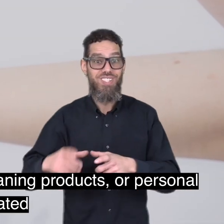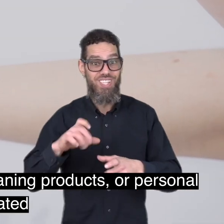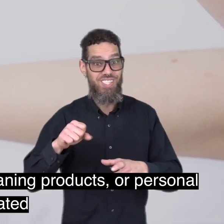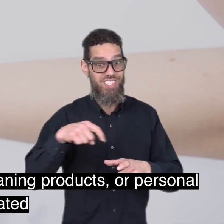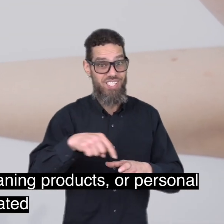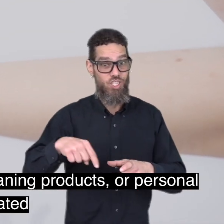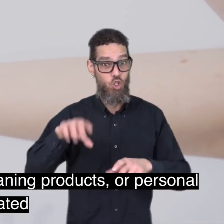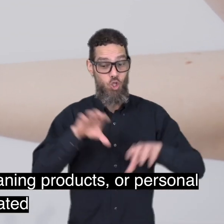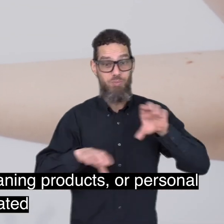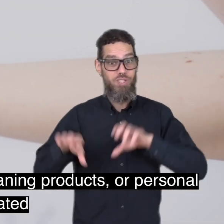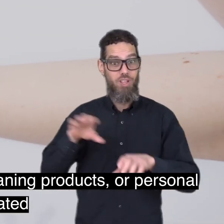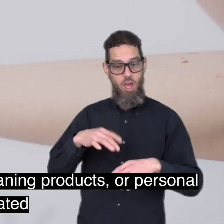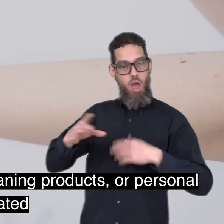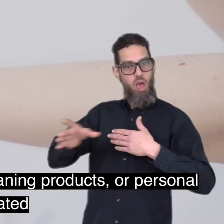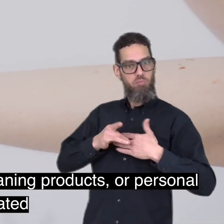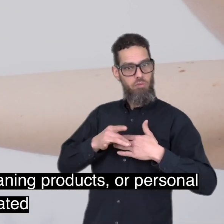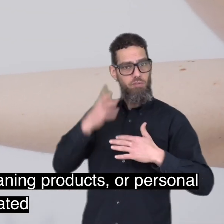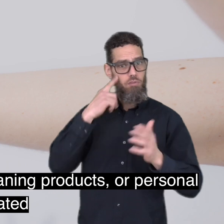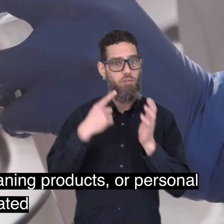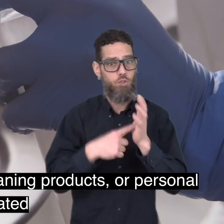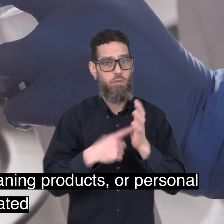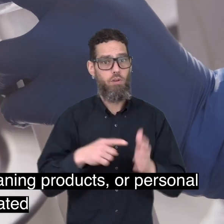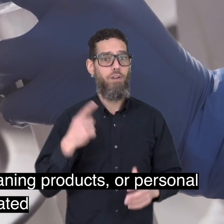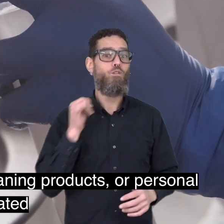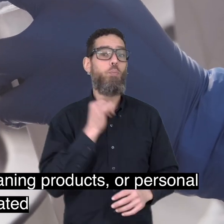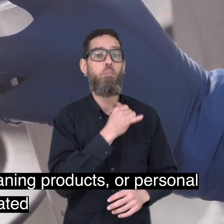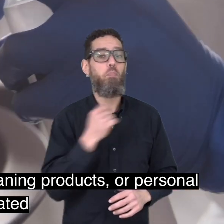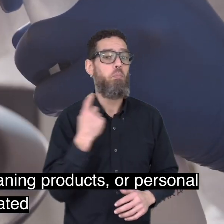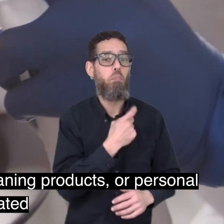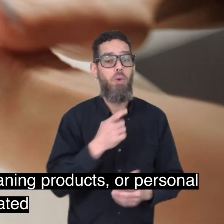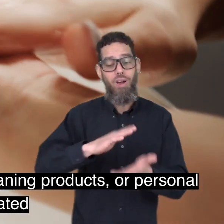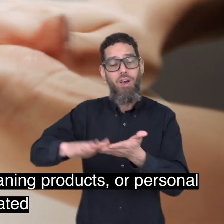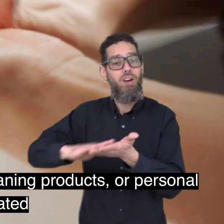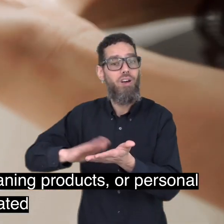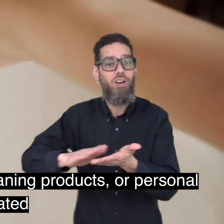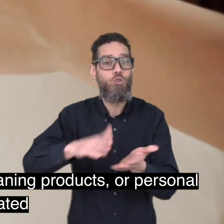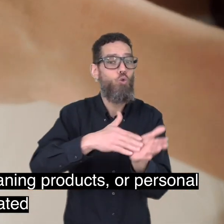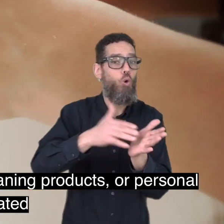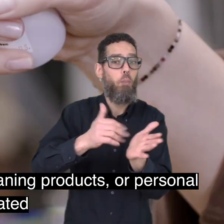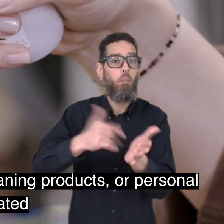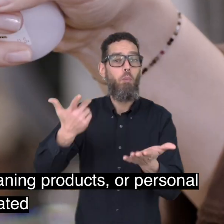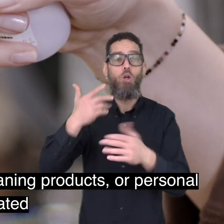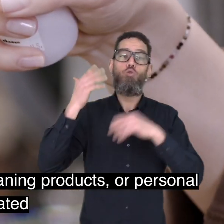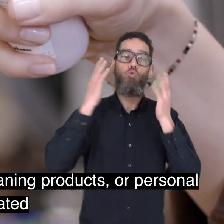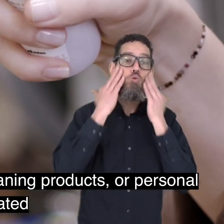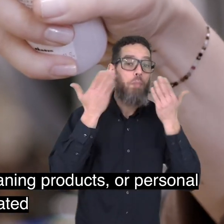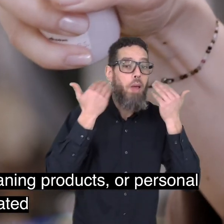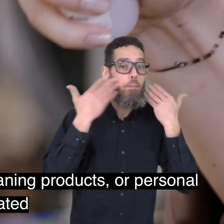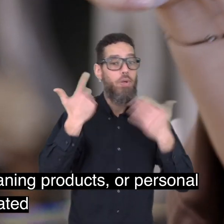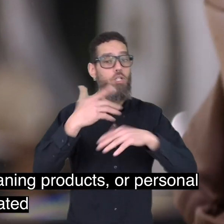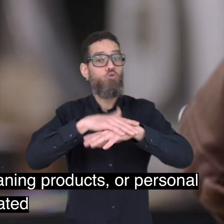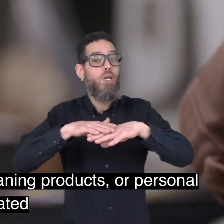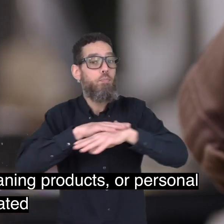chemical exposures, such as from perfumes, cleaning products, or personal care items, that were previously